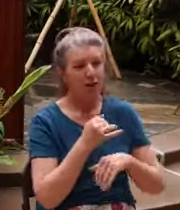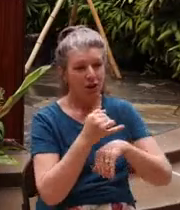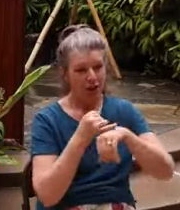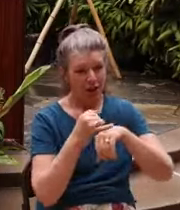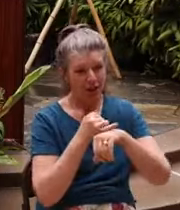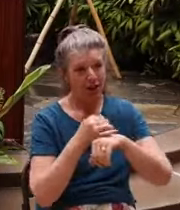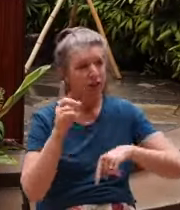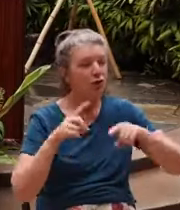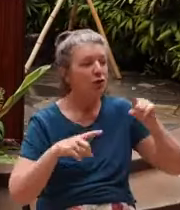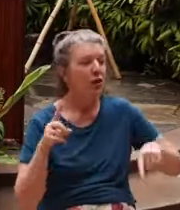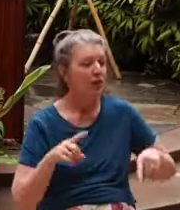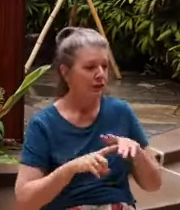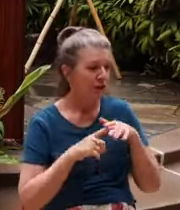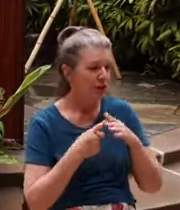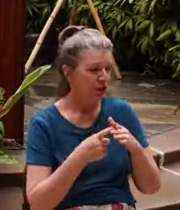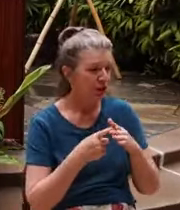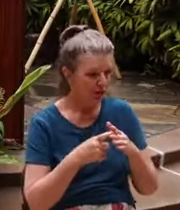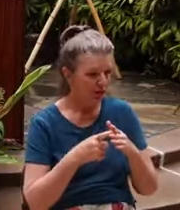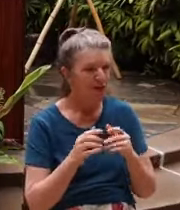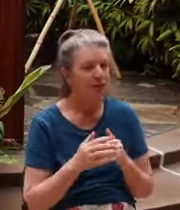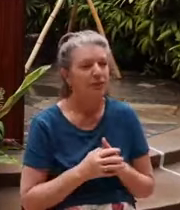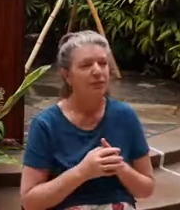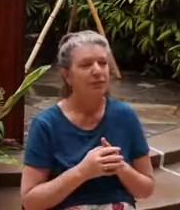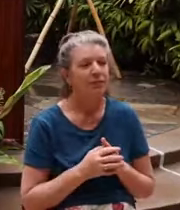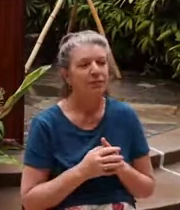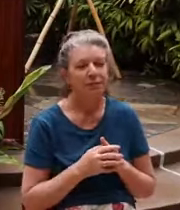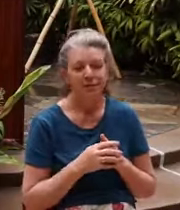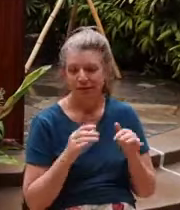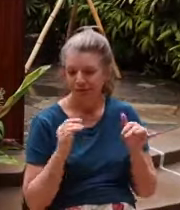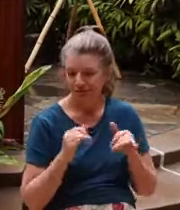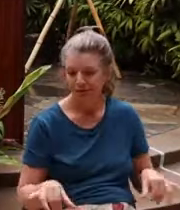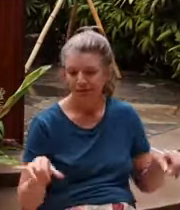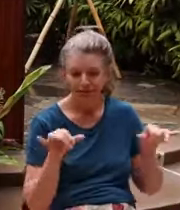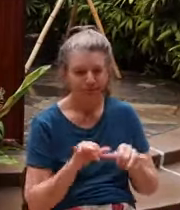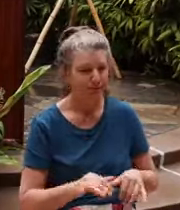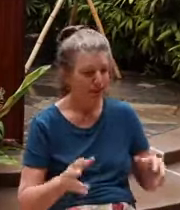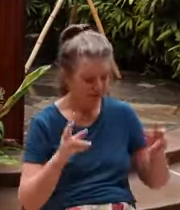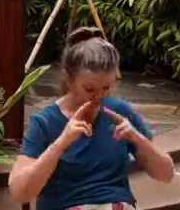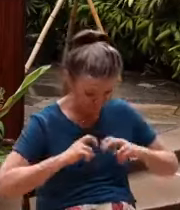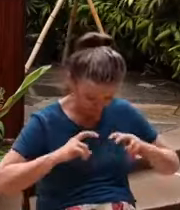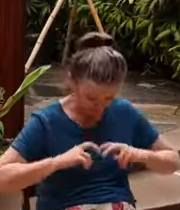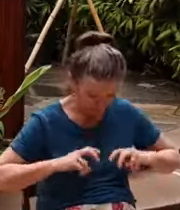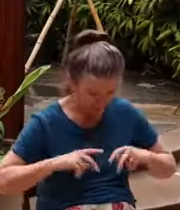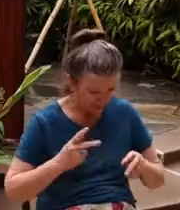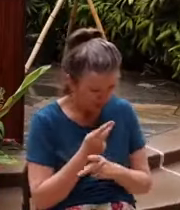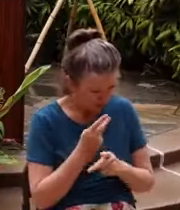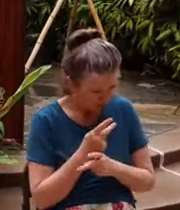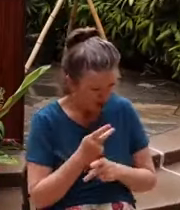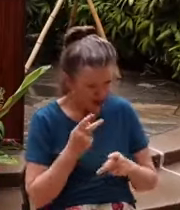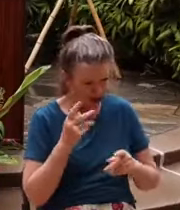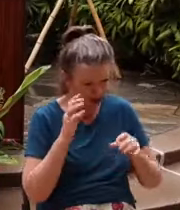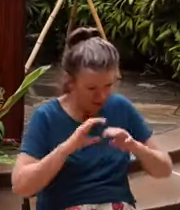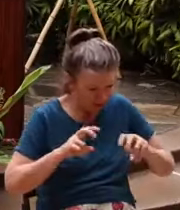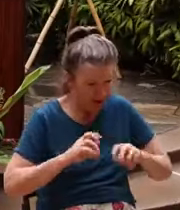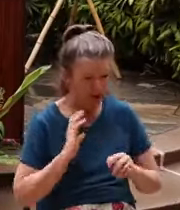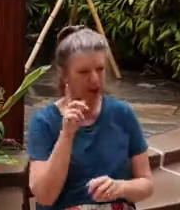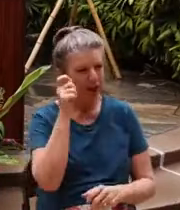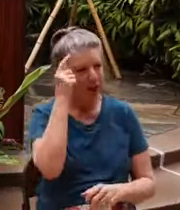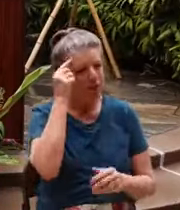of initiatives. As always, that starts by looking within to evaluate our government